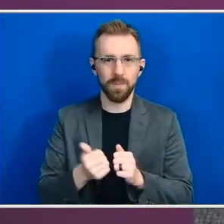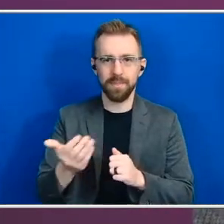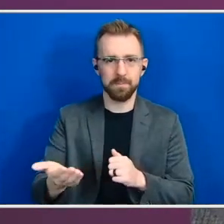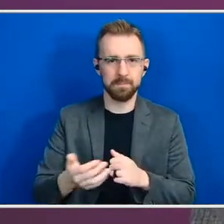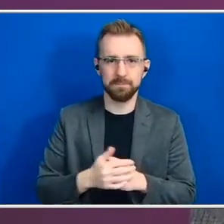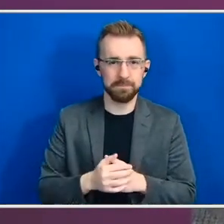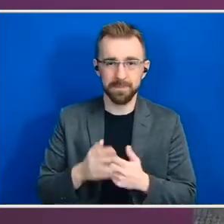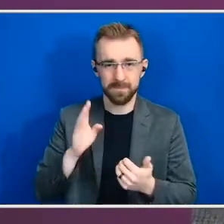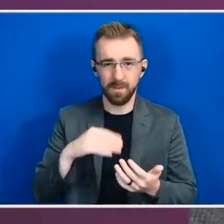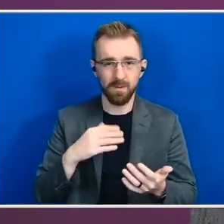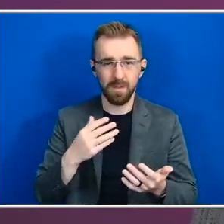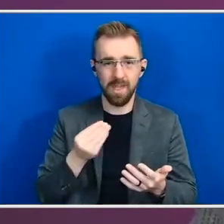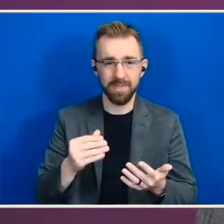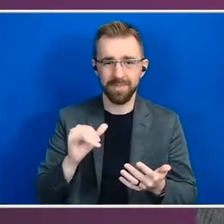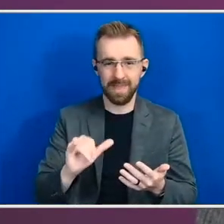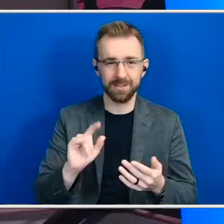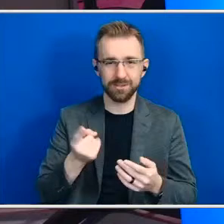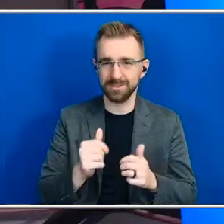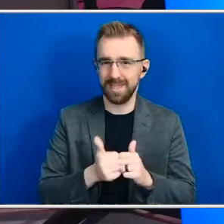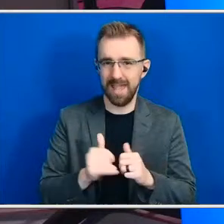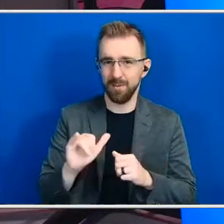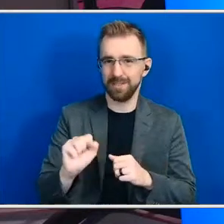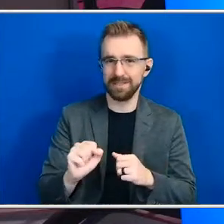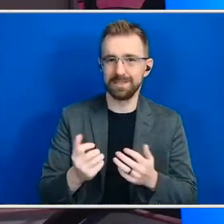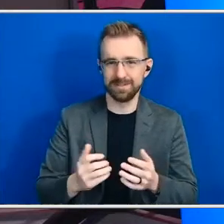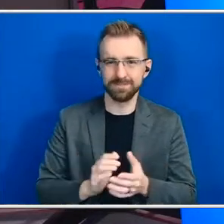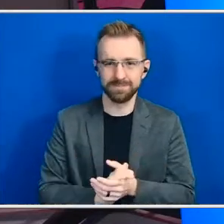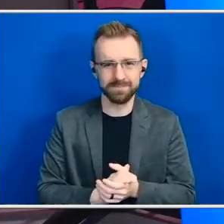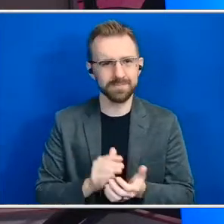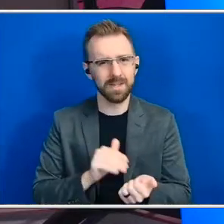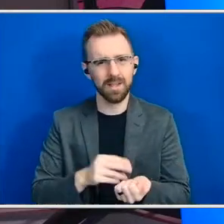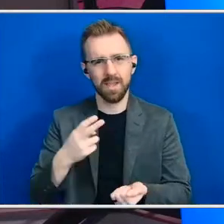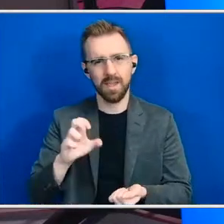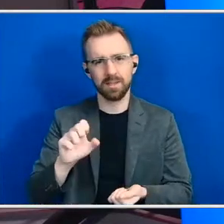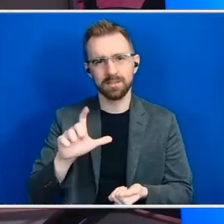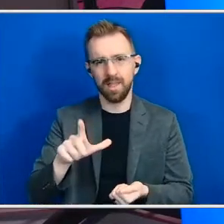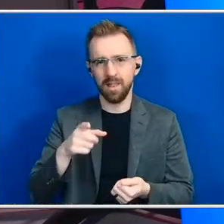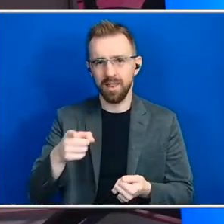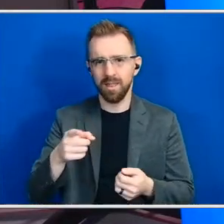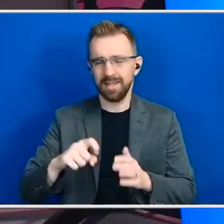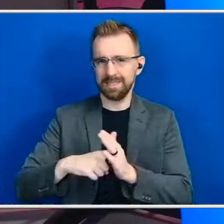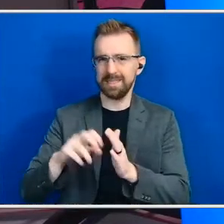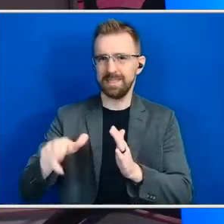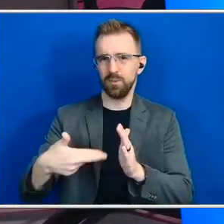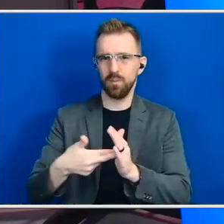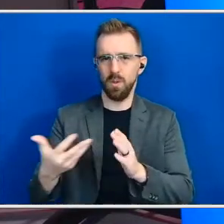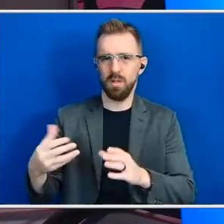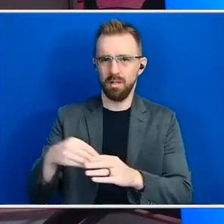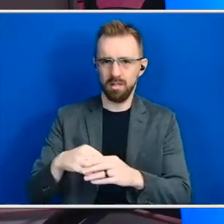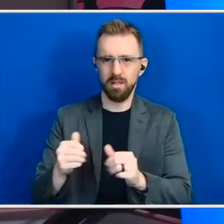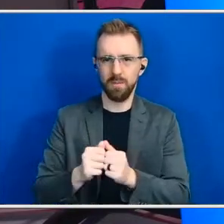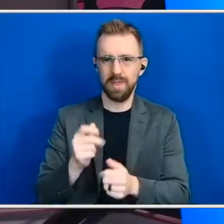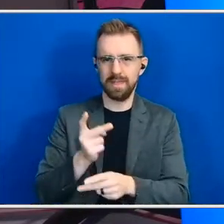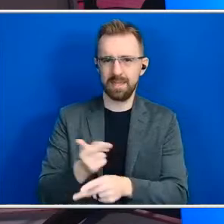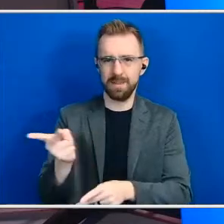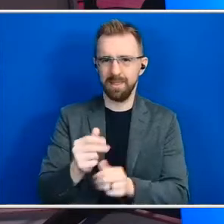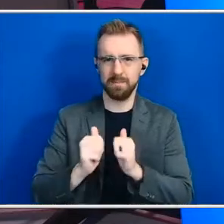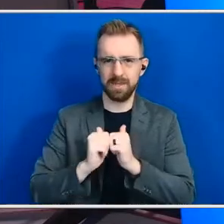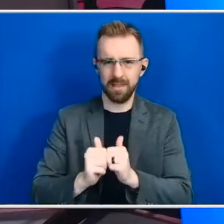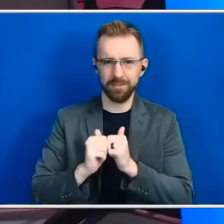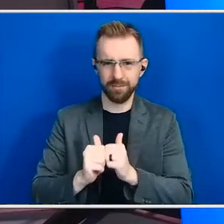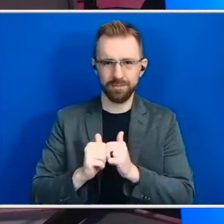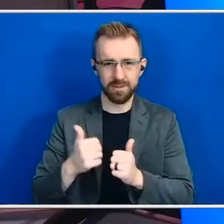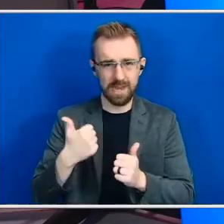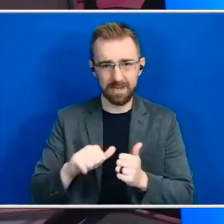and that's just how it is. Dr. Hessel, you played such a key role in keeping them together. Anything you'd like to